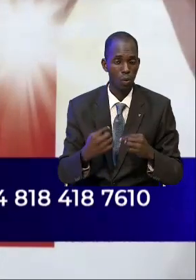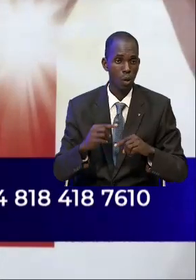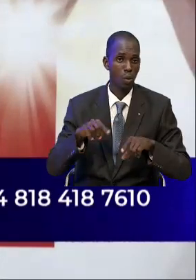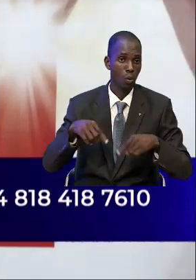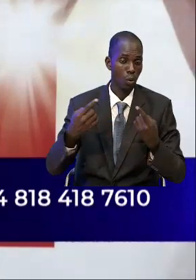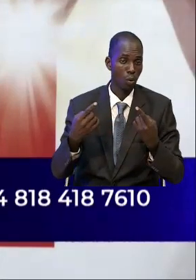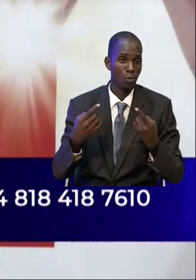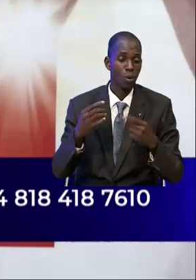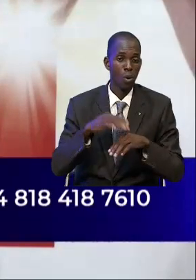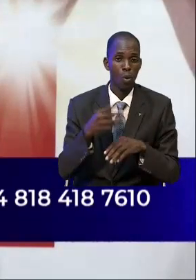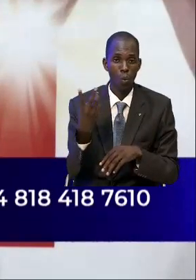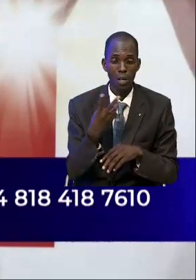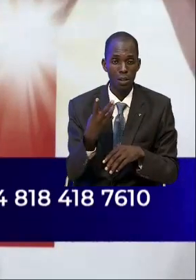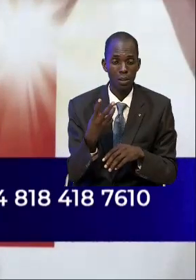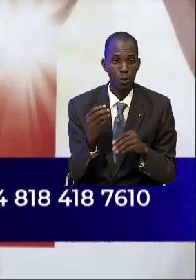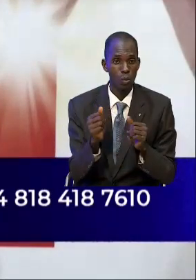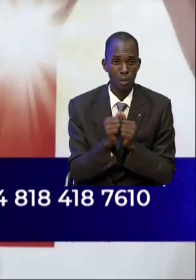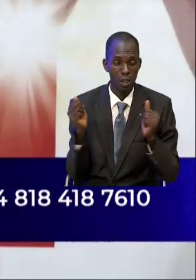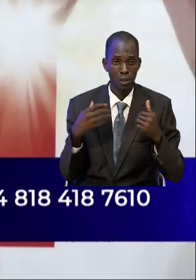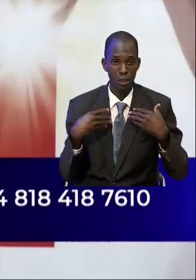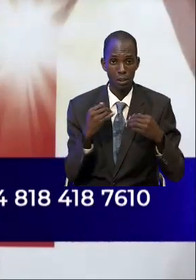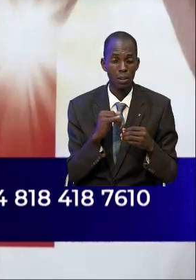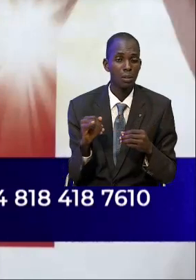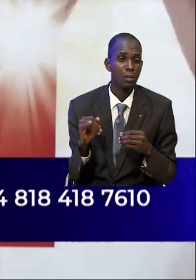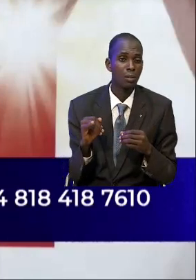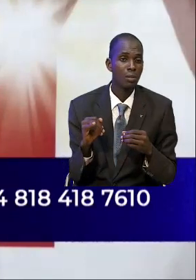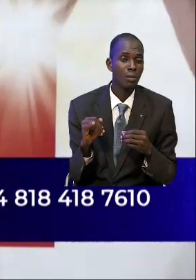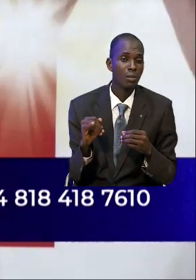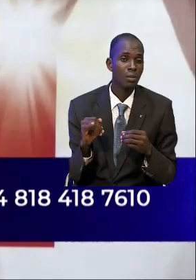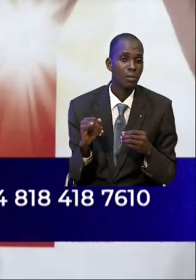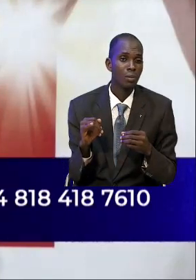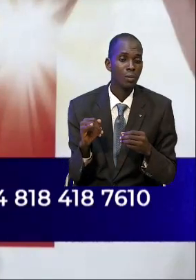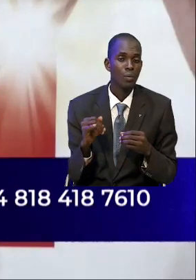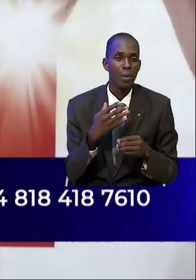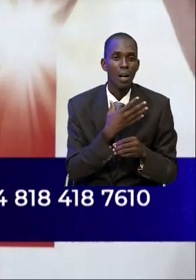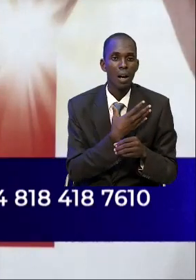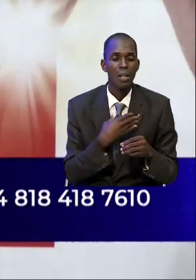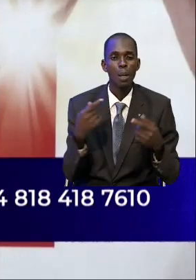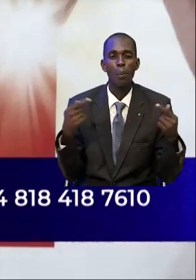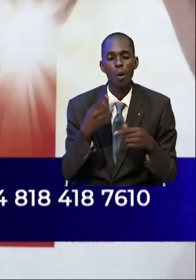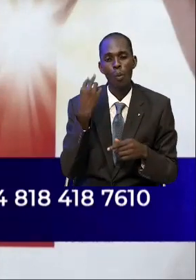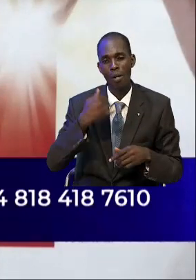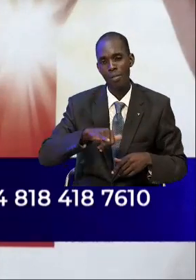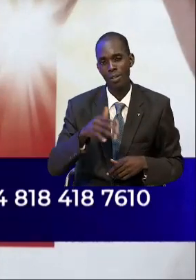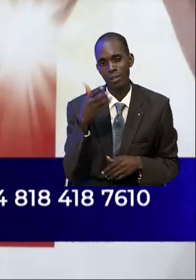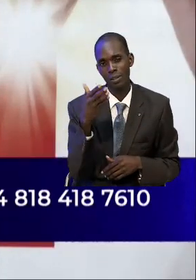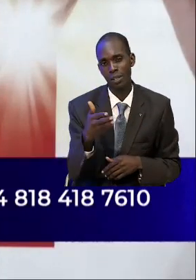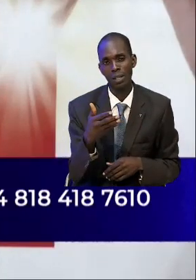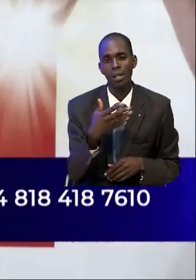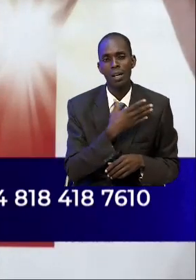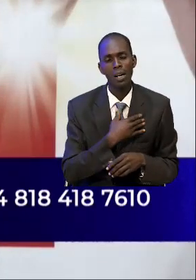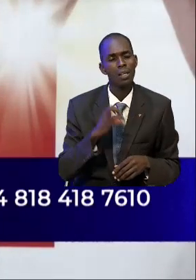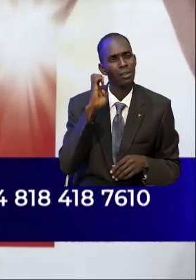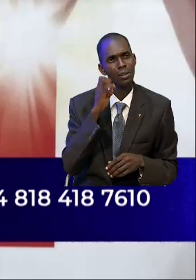I come here and go back that Wednesday, that is, God is not God. I came and I left. The pain was still there.